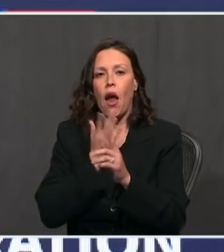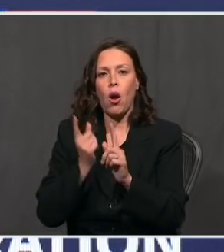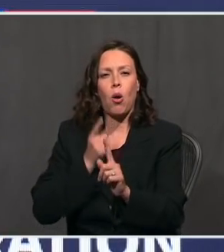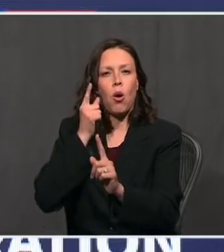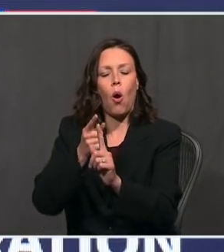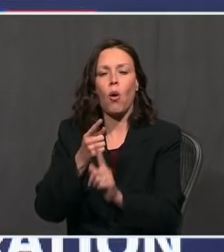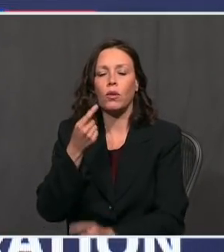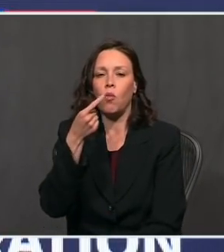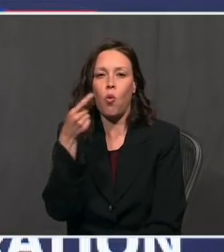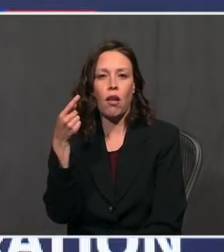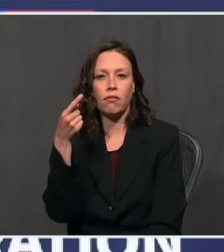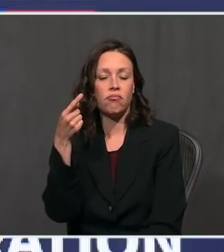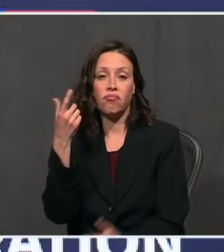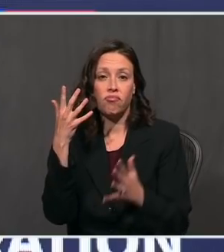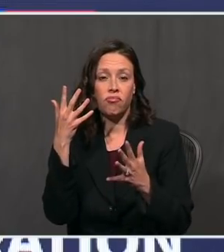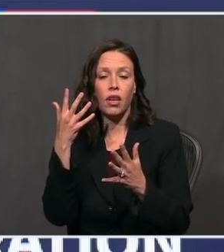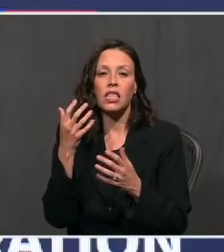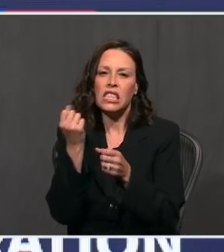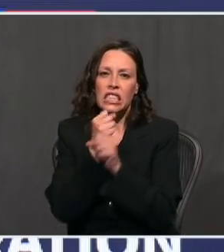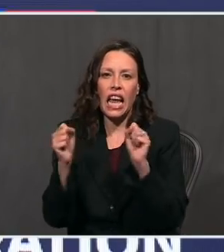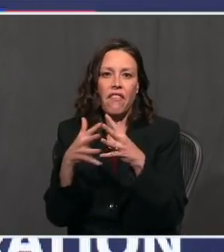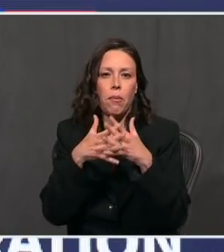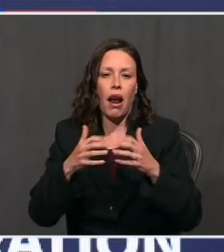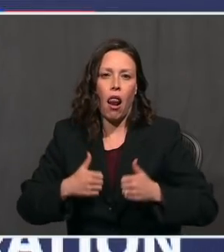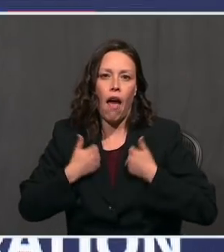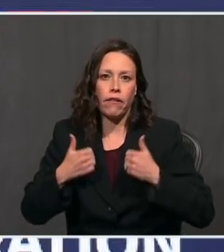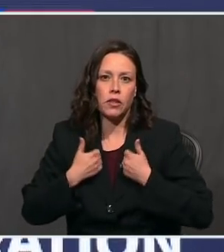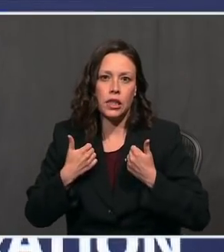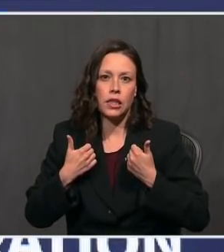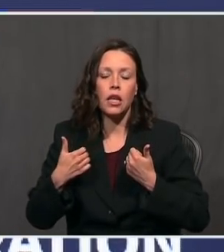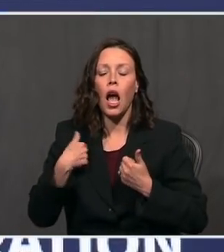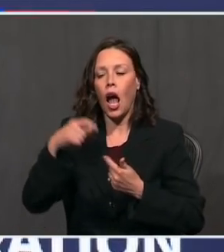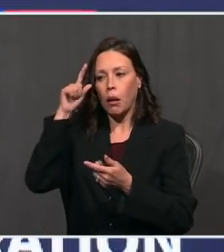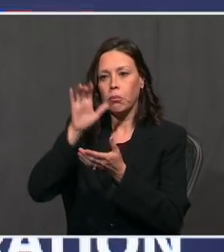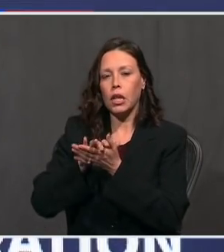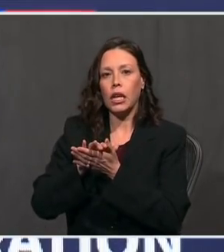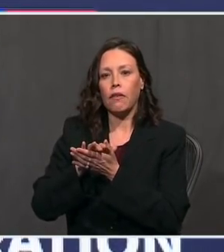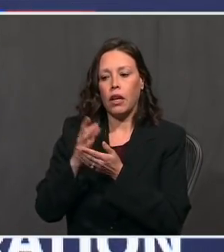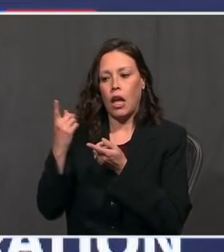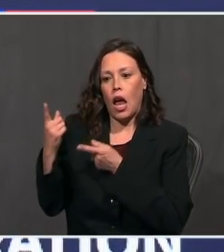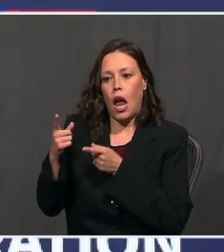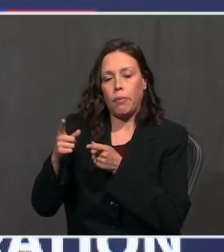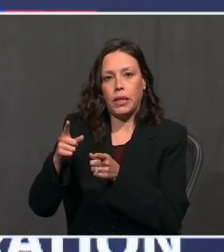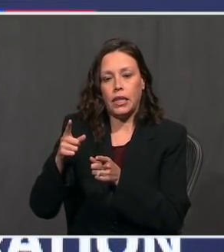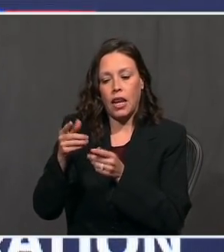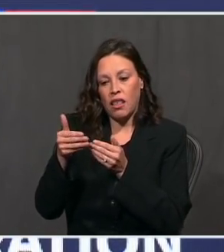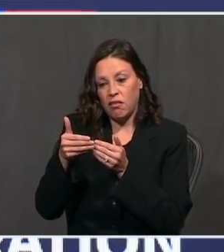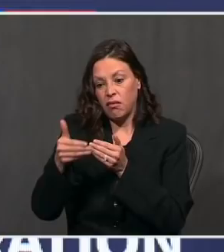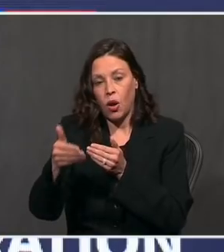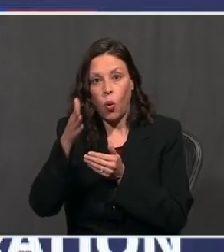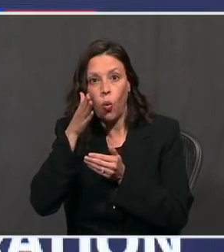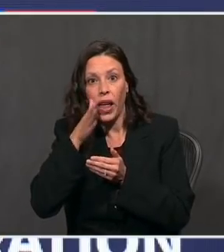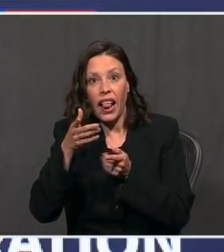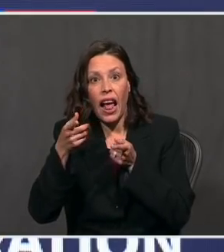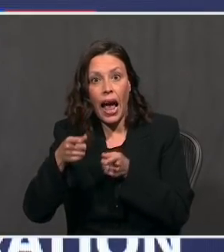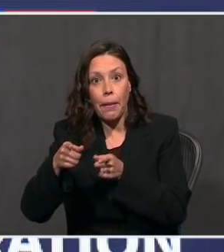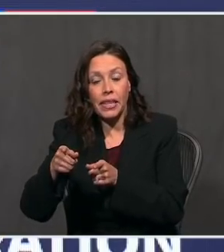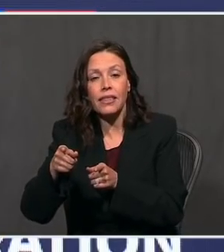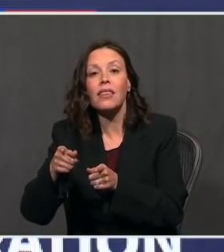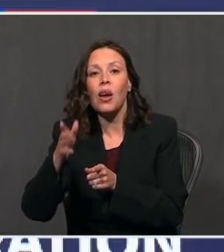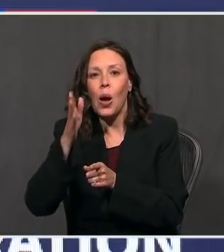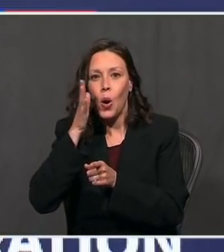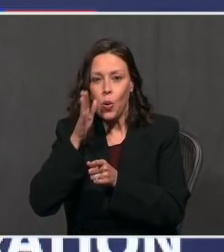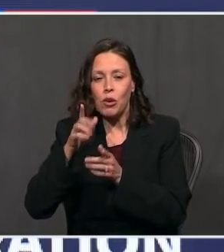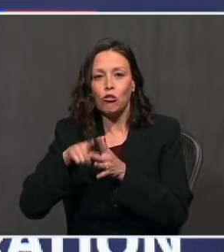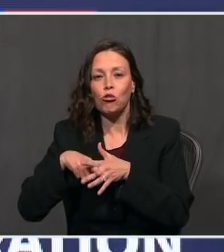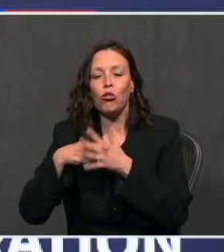that is to save American lives. And I believe the advance that we're about to fulfill and to begin to move